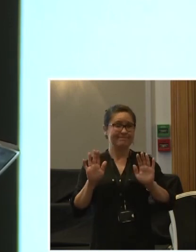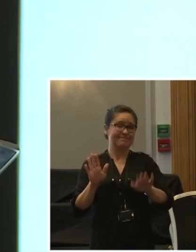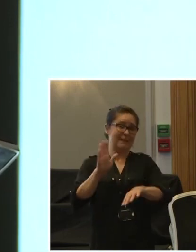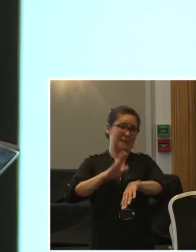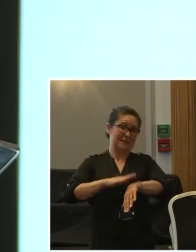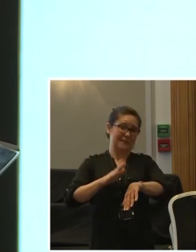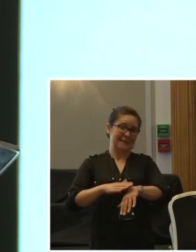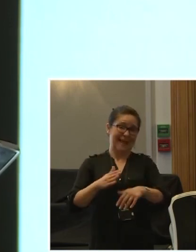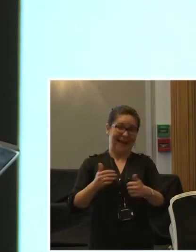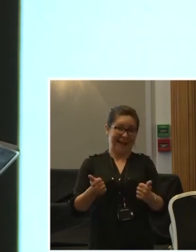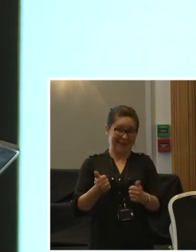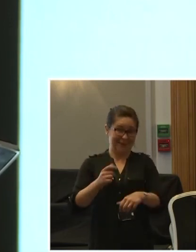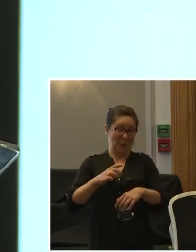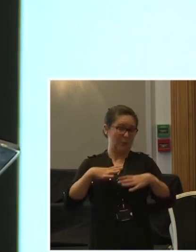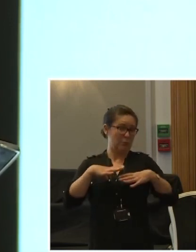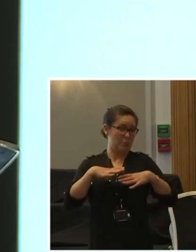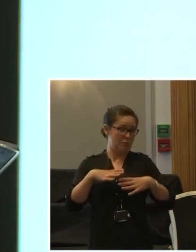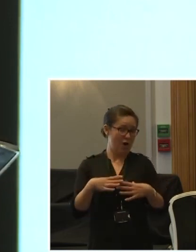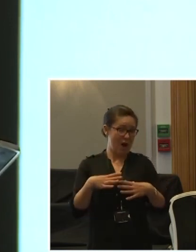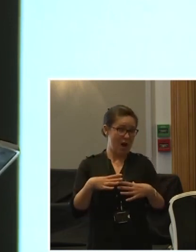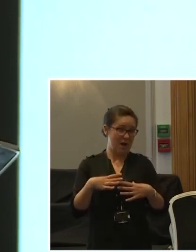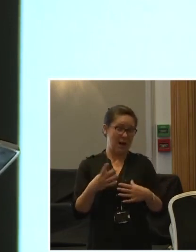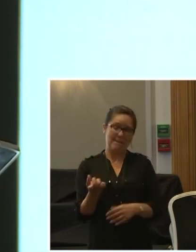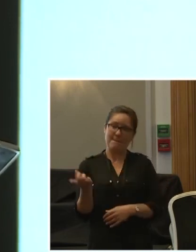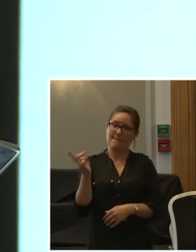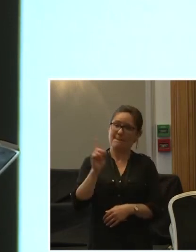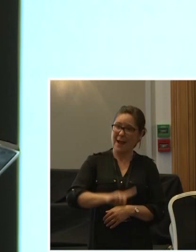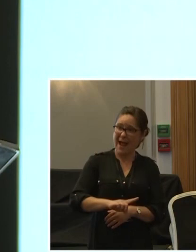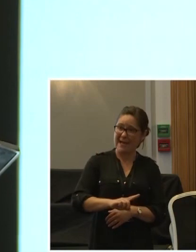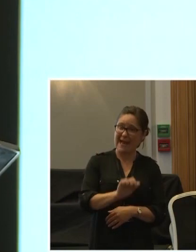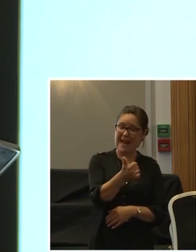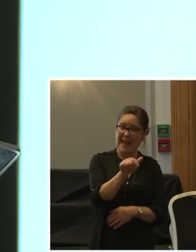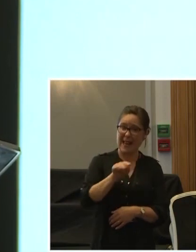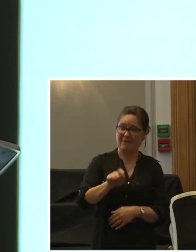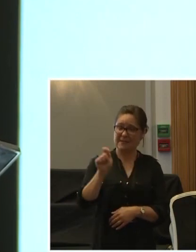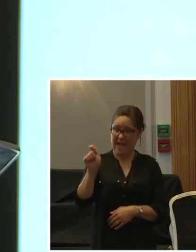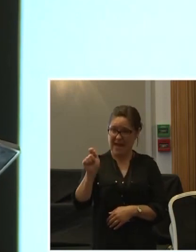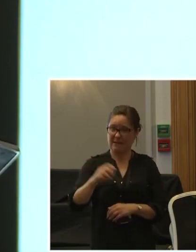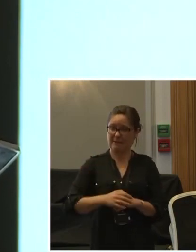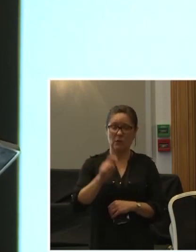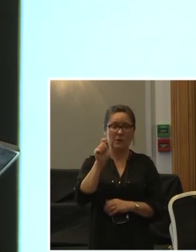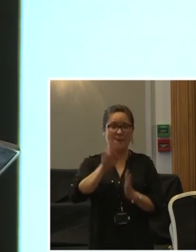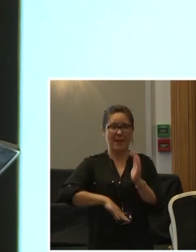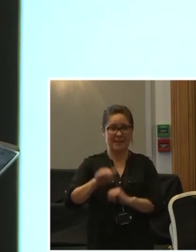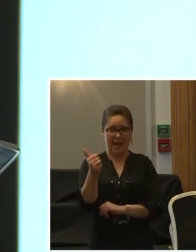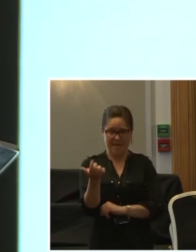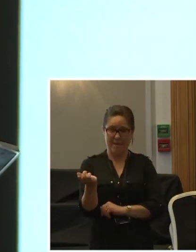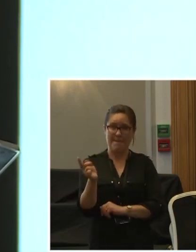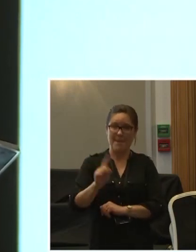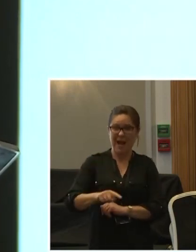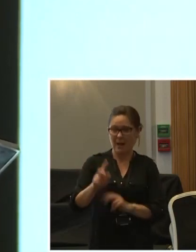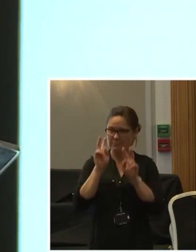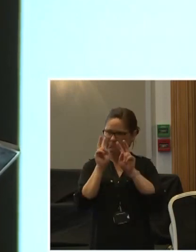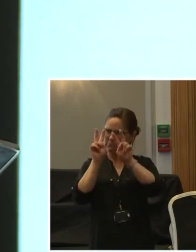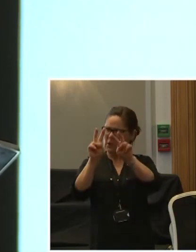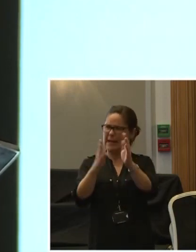to have a break until 10 past 11. Yes. So I'm looking at Matt for reassurance there, because